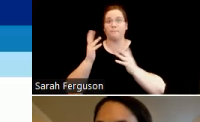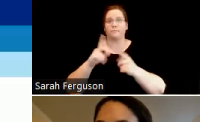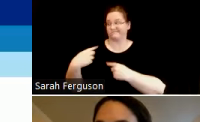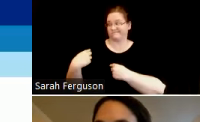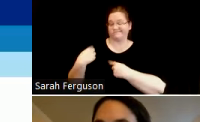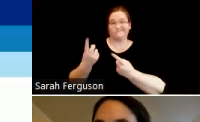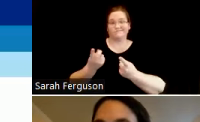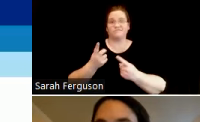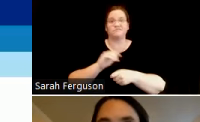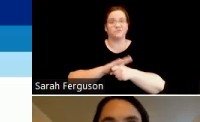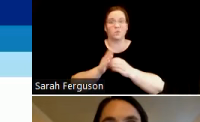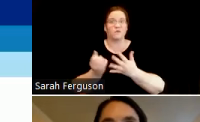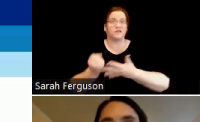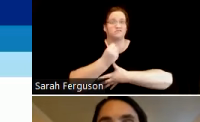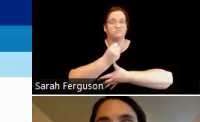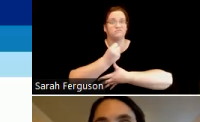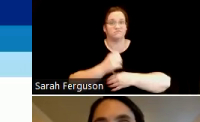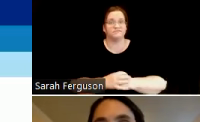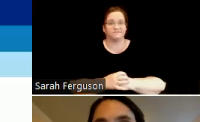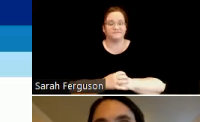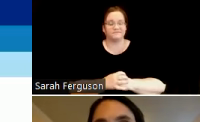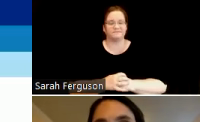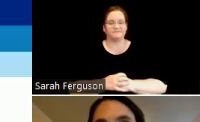Next slide, please.